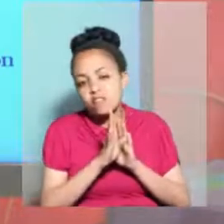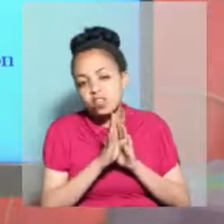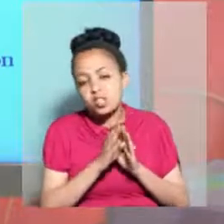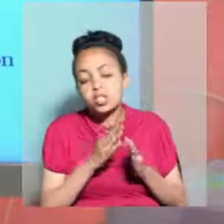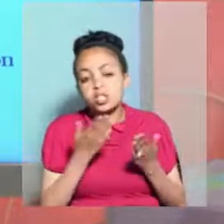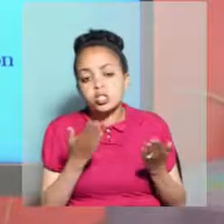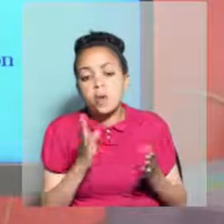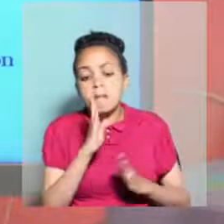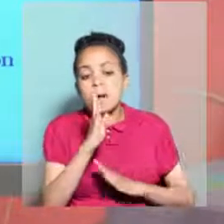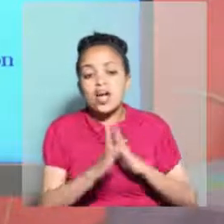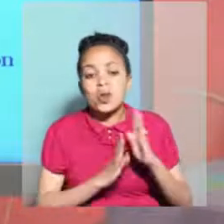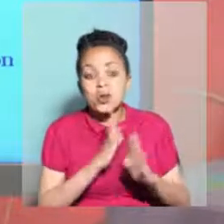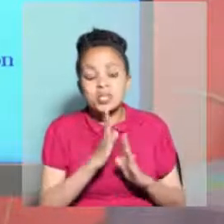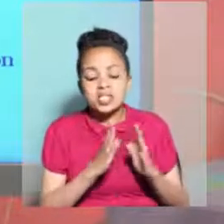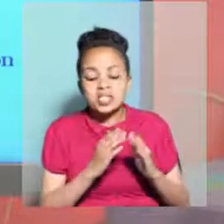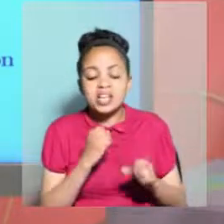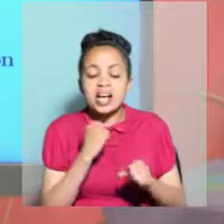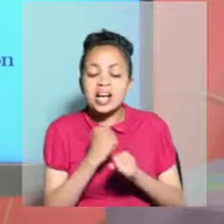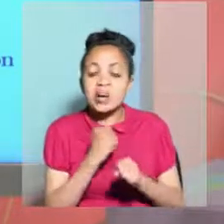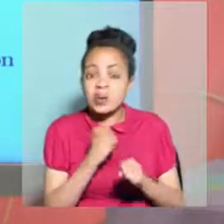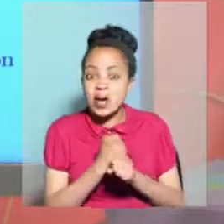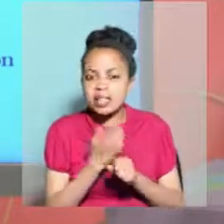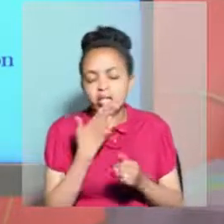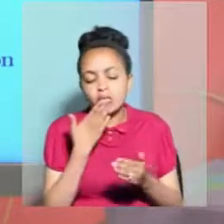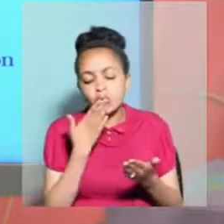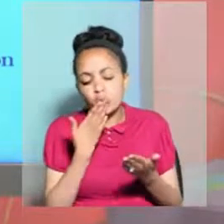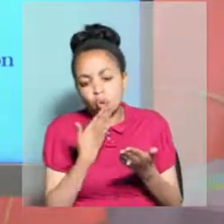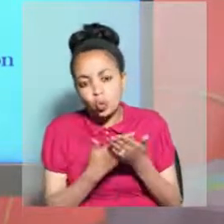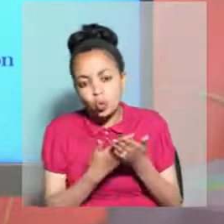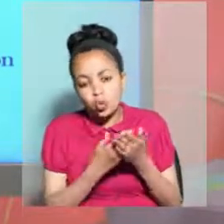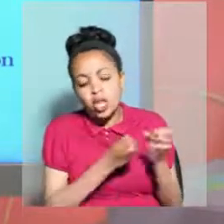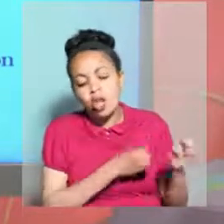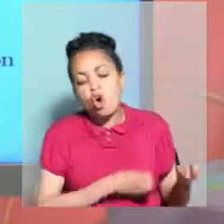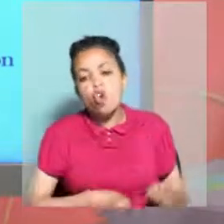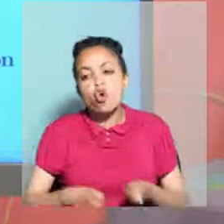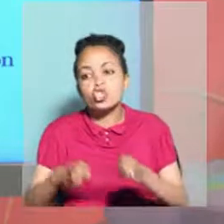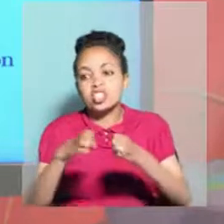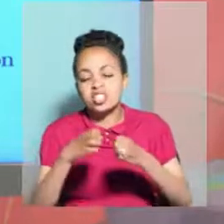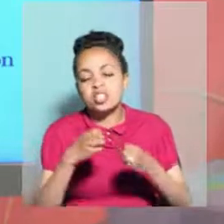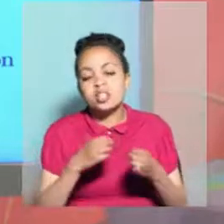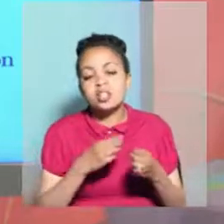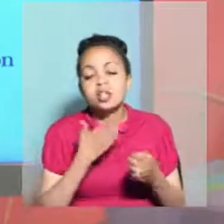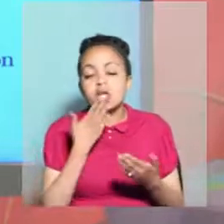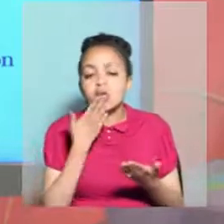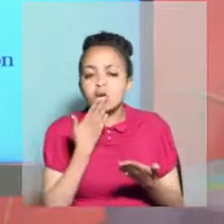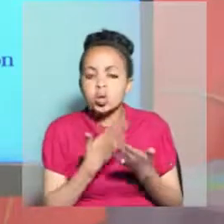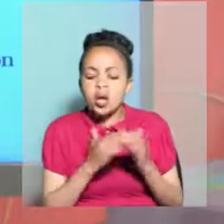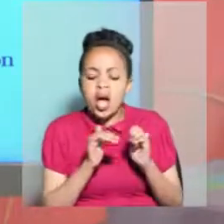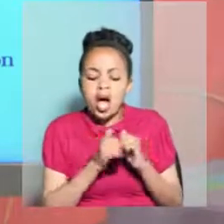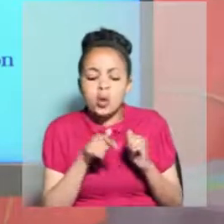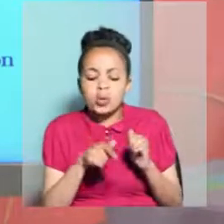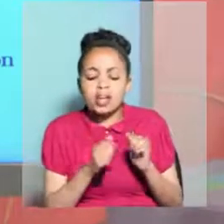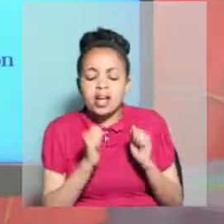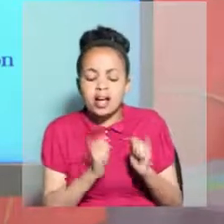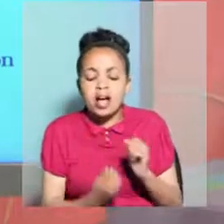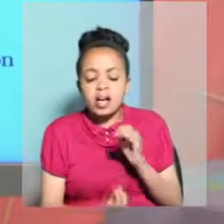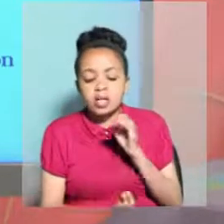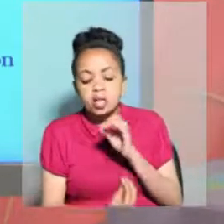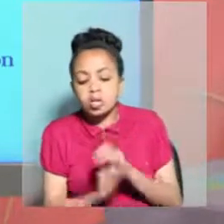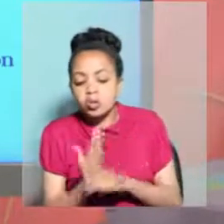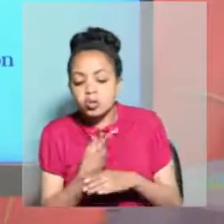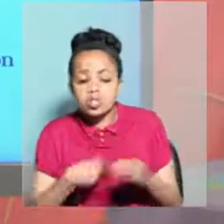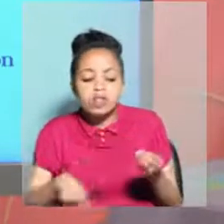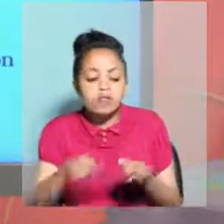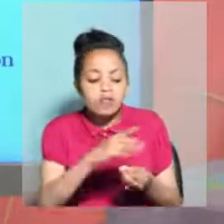For biology create a good ecology. Biology creates how they can interact with that